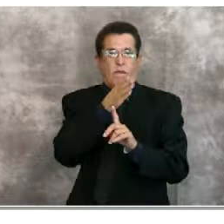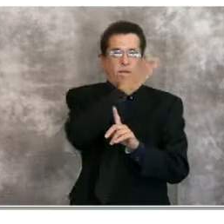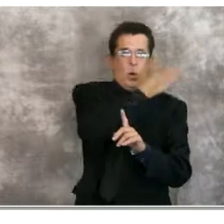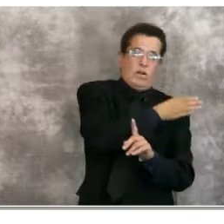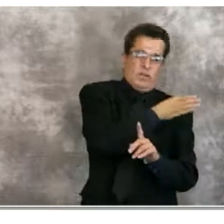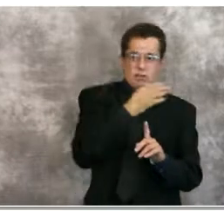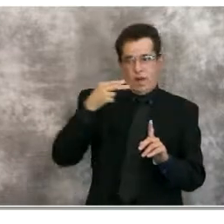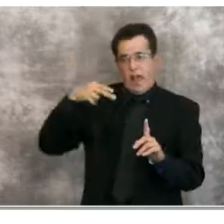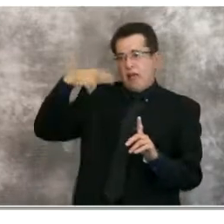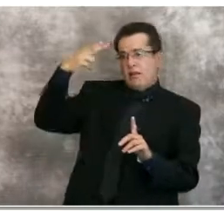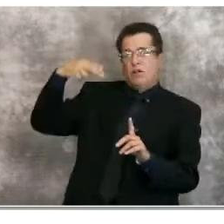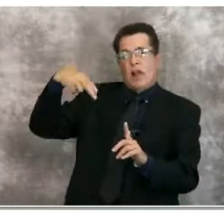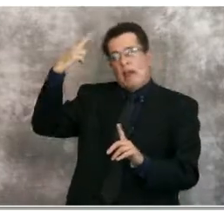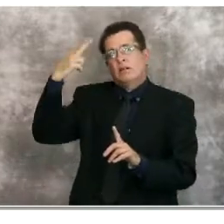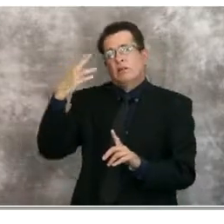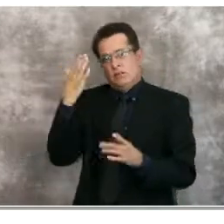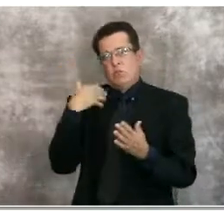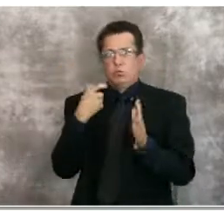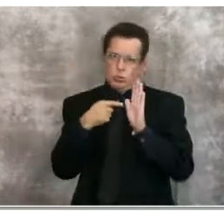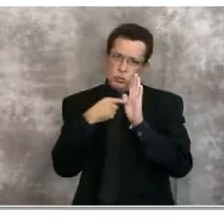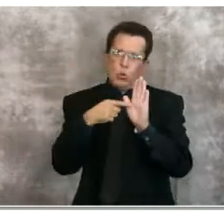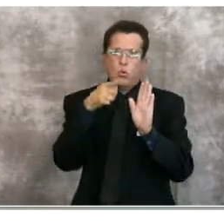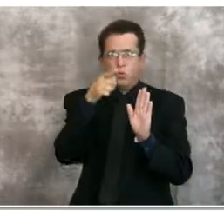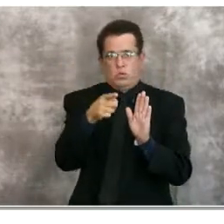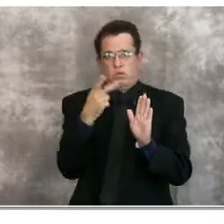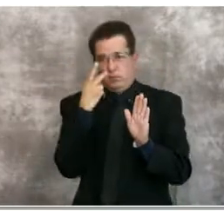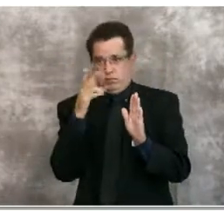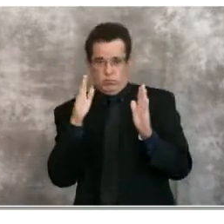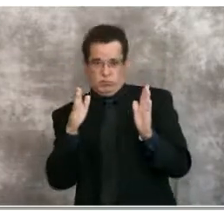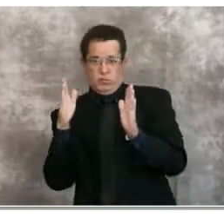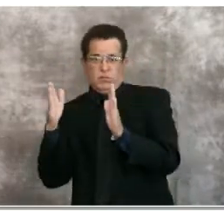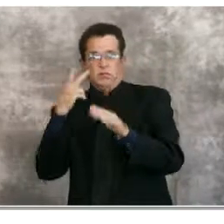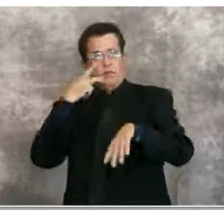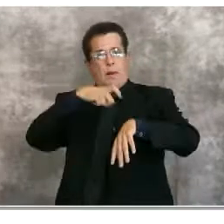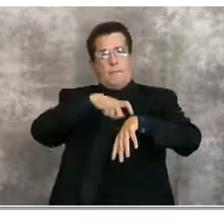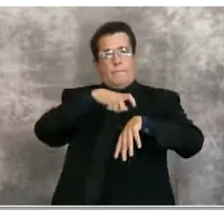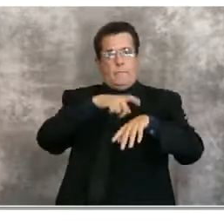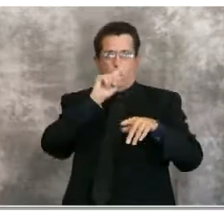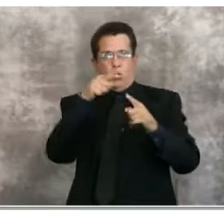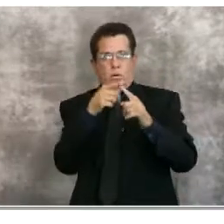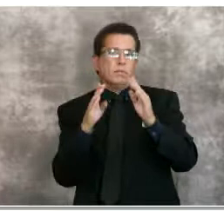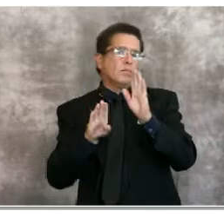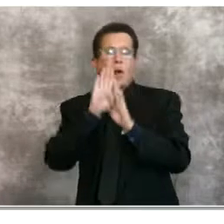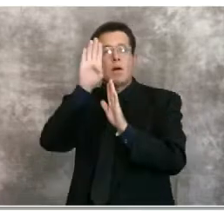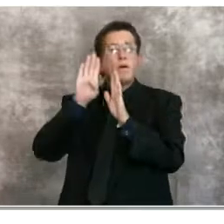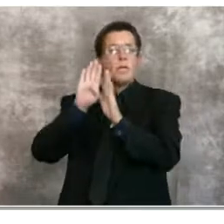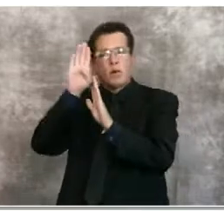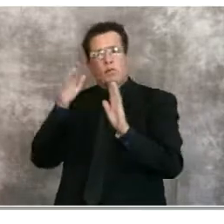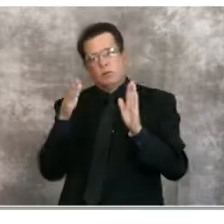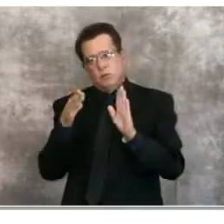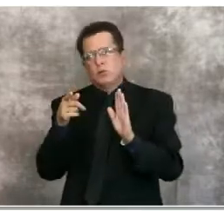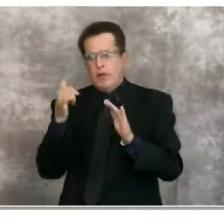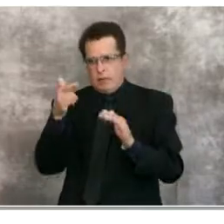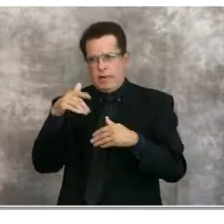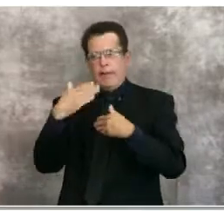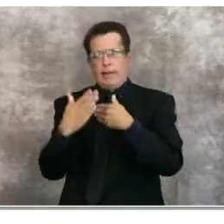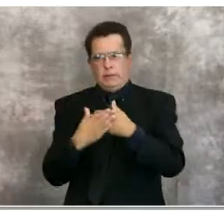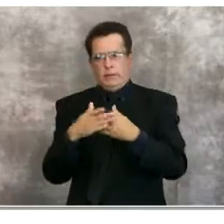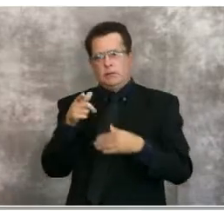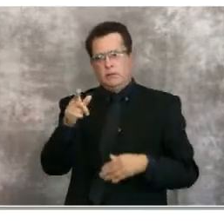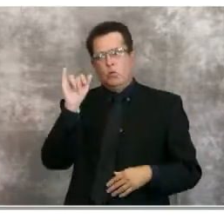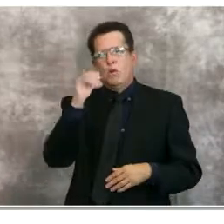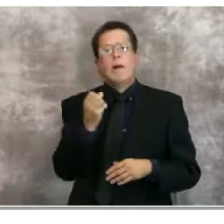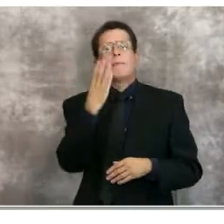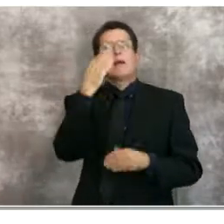to show how this has played out. In the next slide, this is a number of